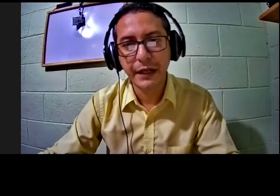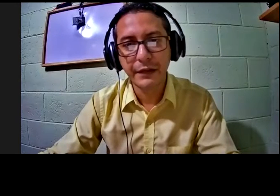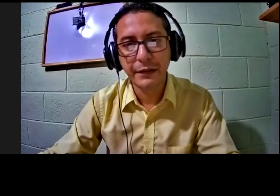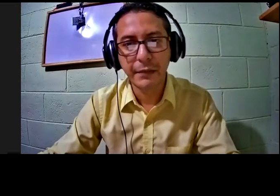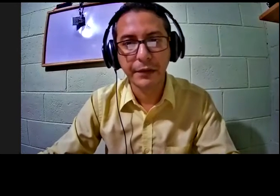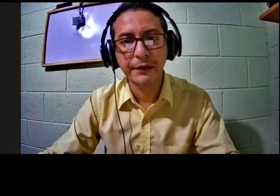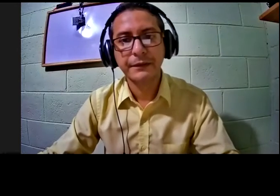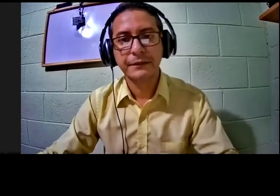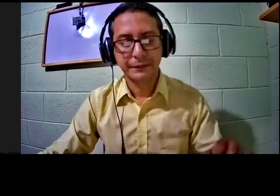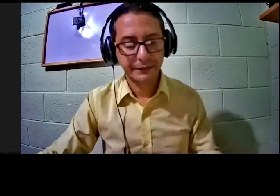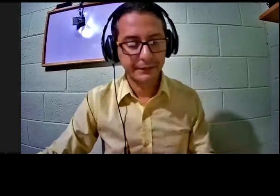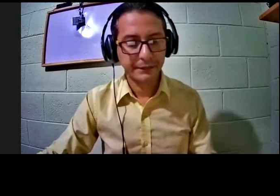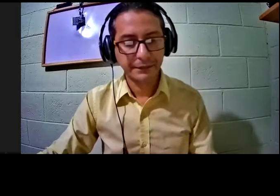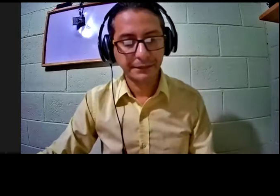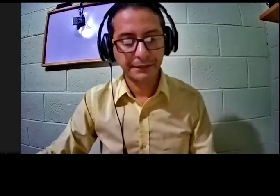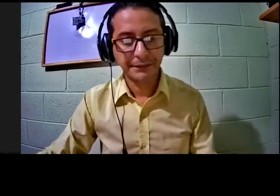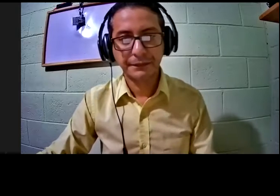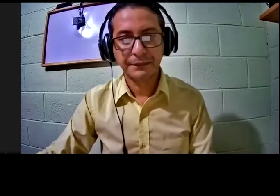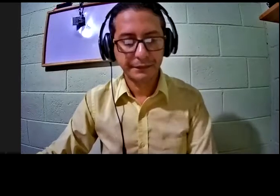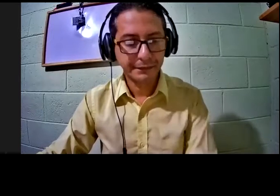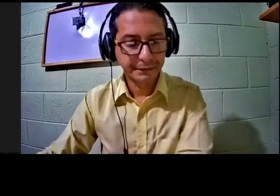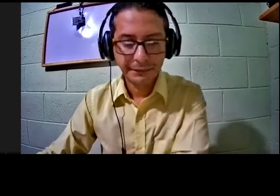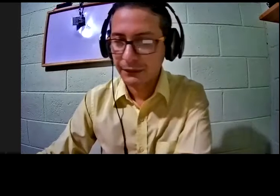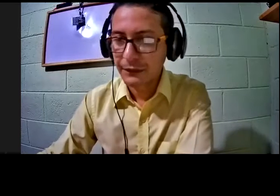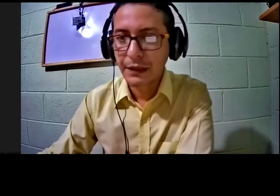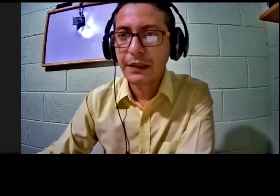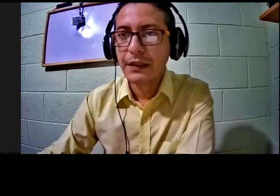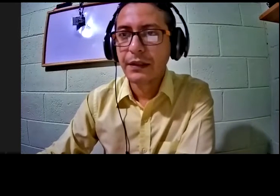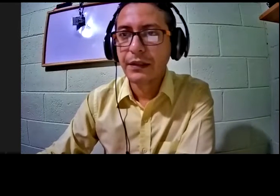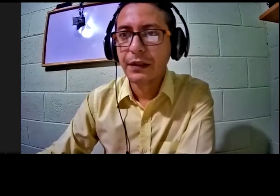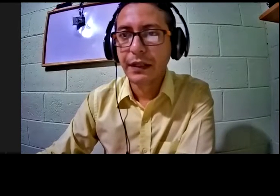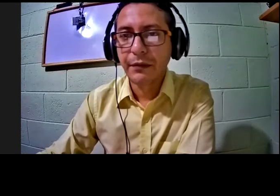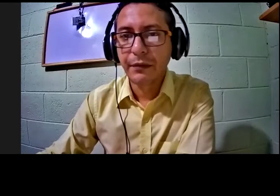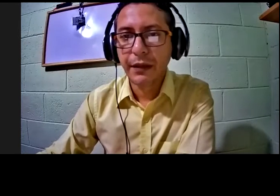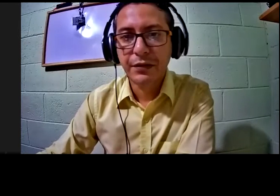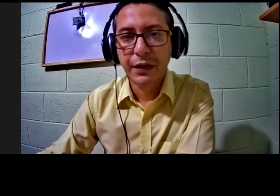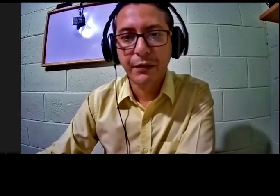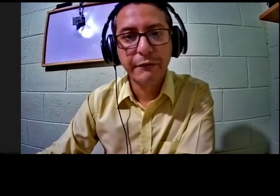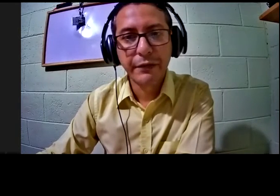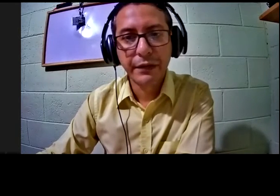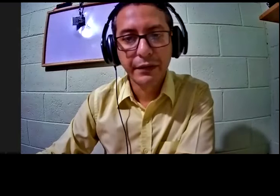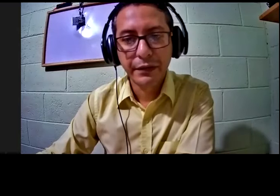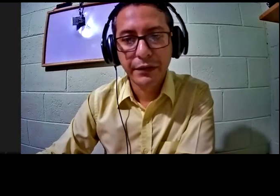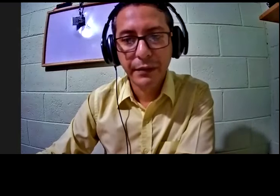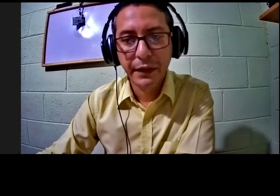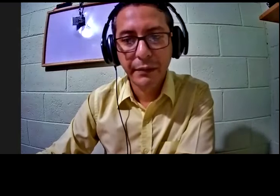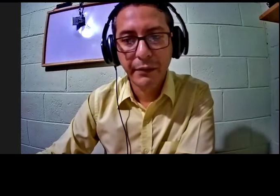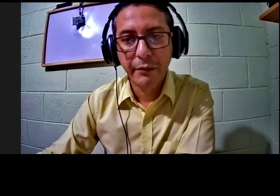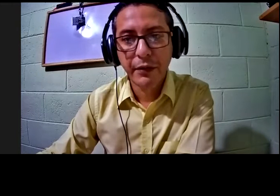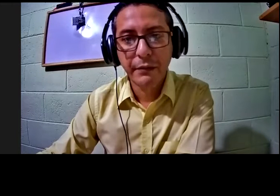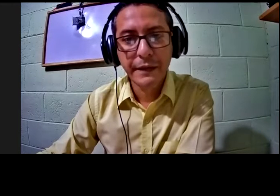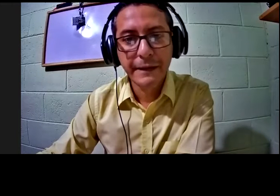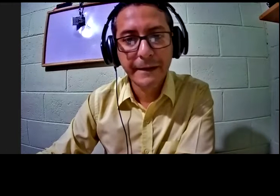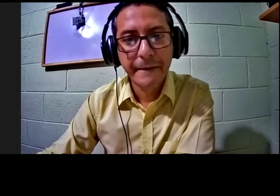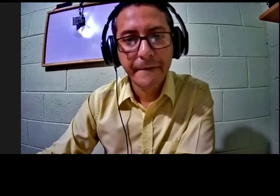It's great to have you. Thank you, teacher. Okay, we are just gonna wait for... Solamente esperamos